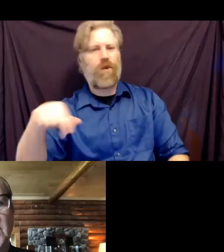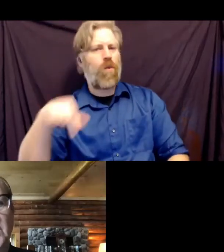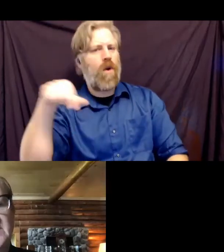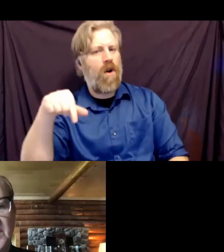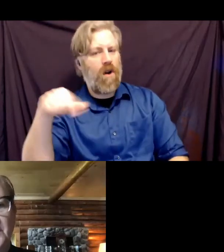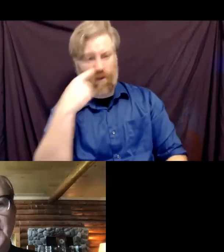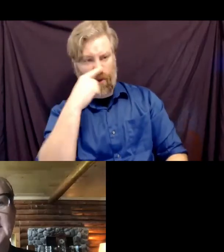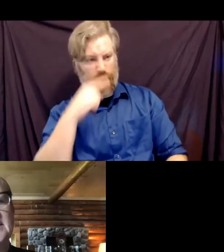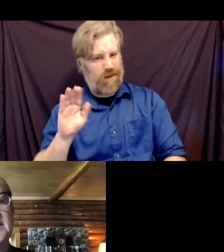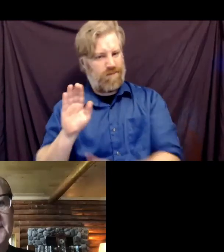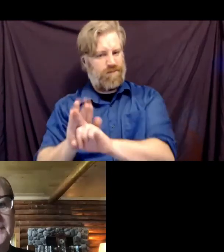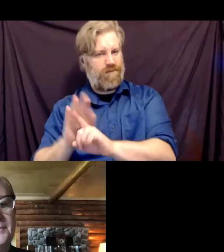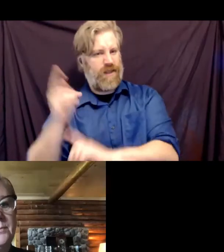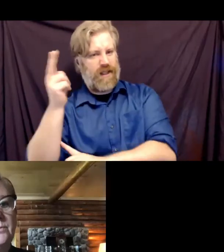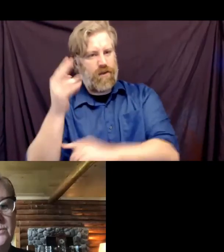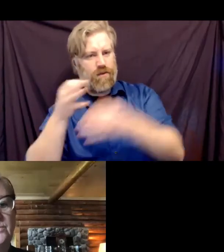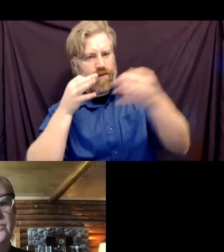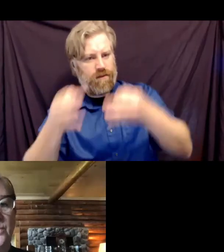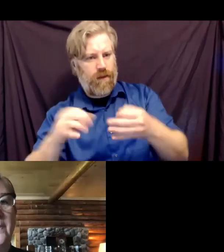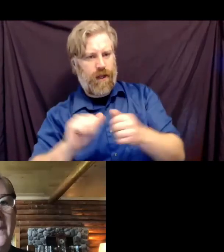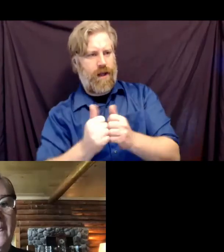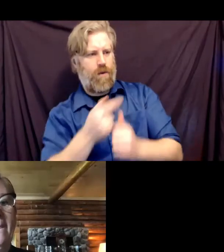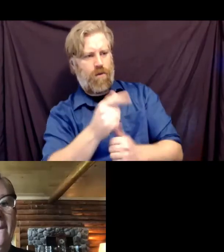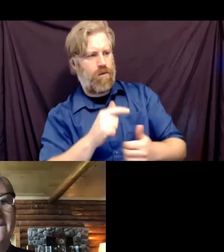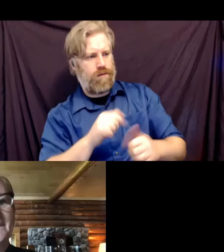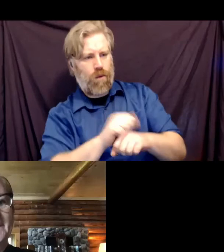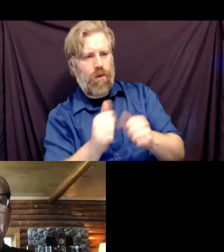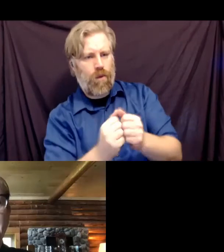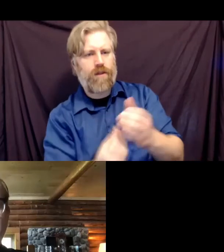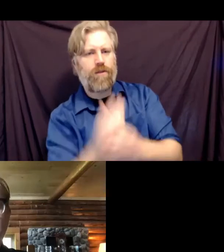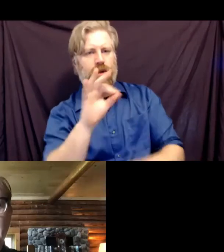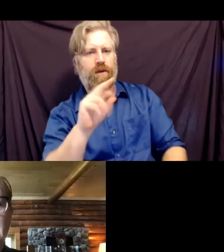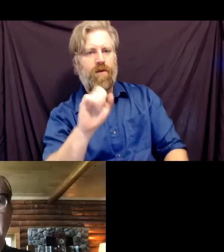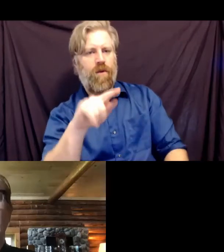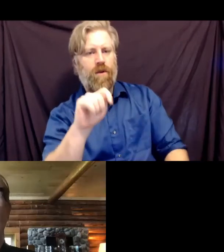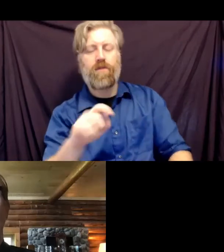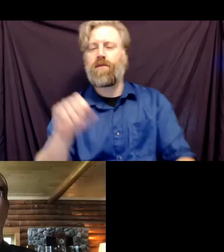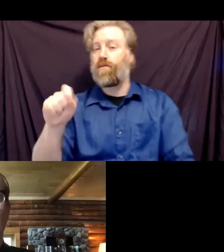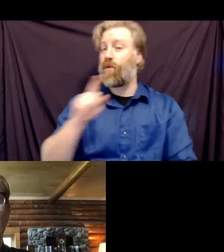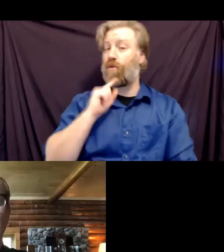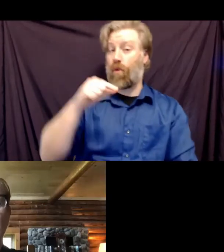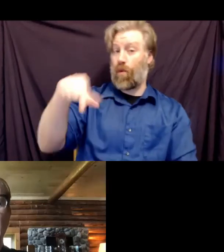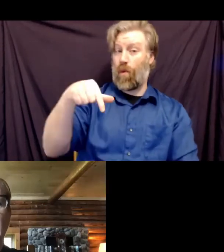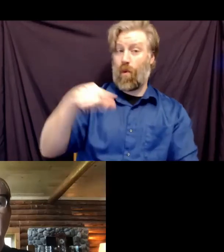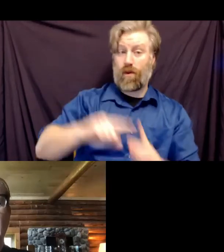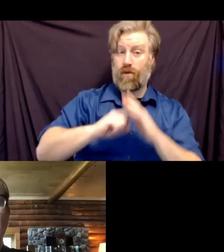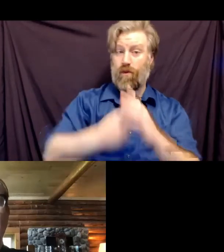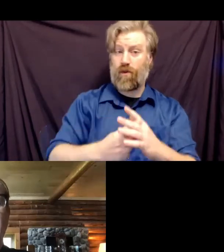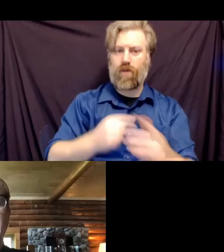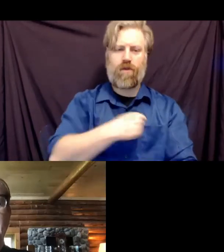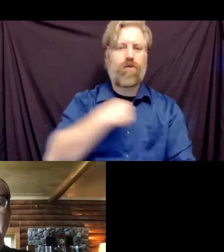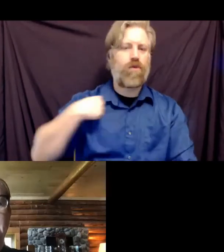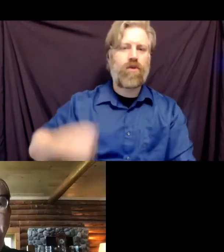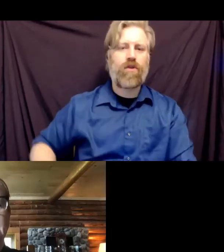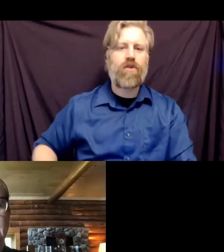you work with Spring Forest? Yes, I sure will. So Qigong originated in China it's been documented